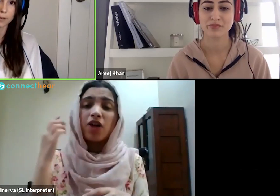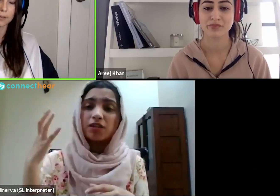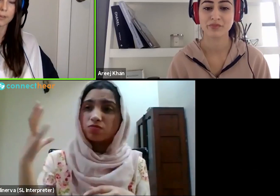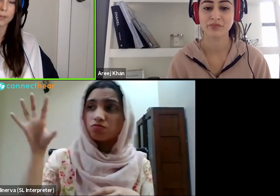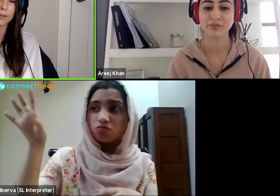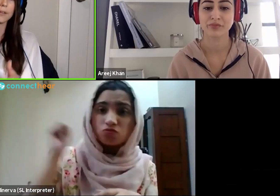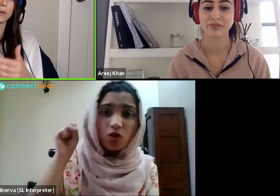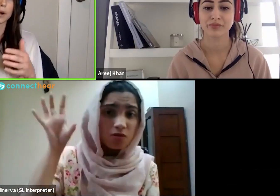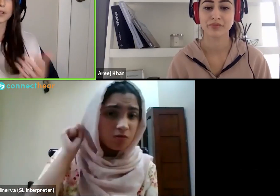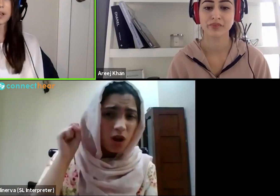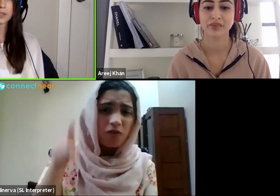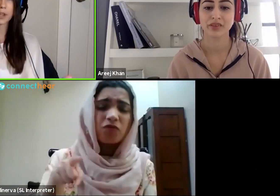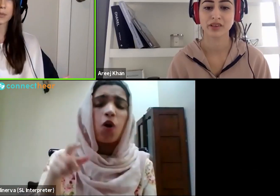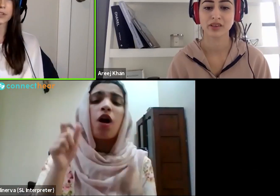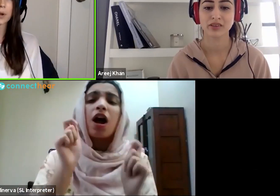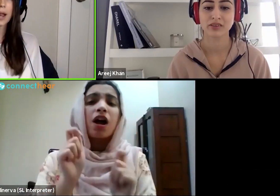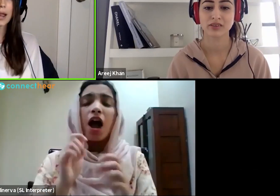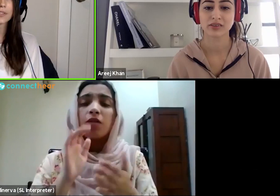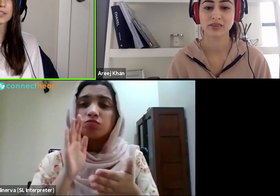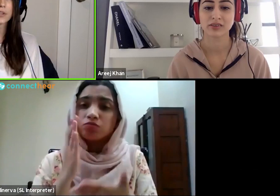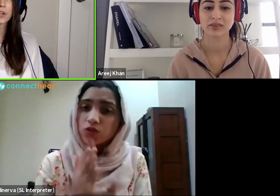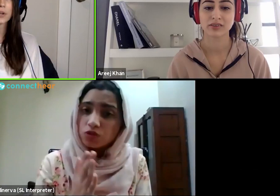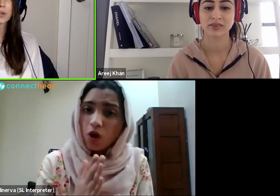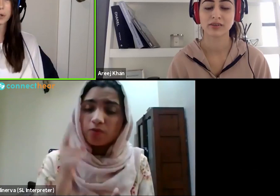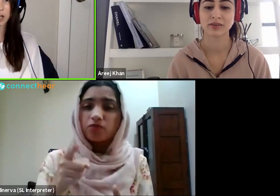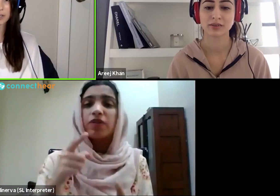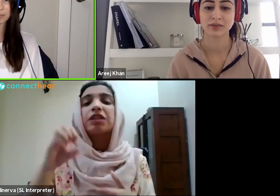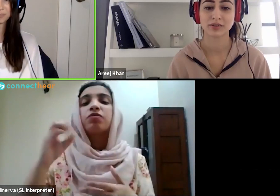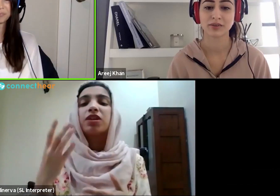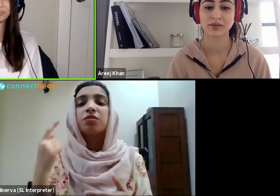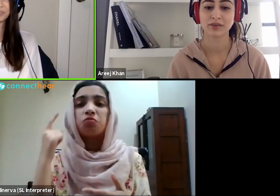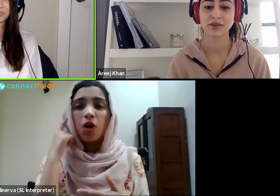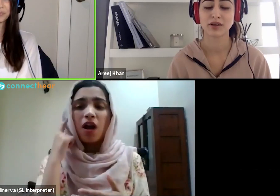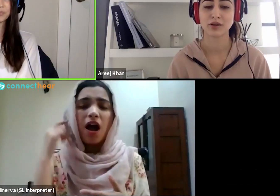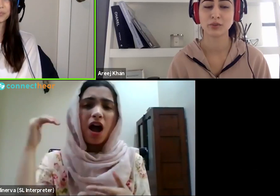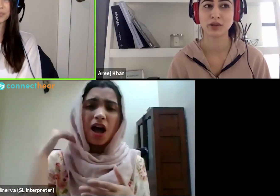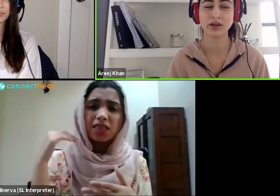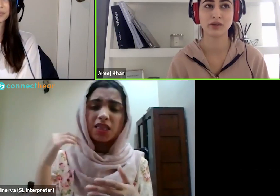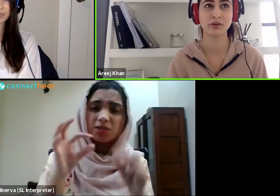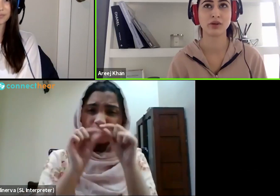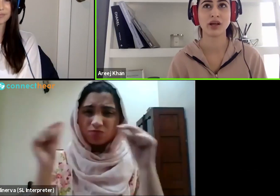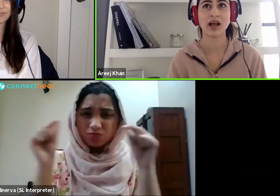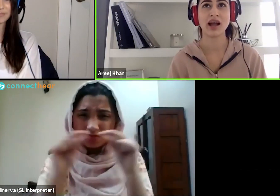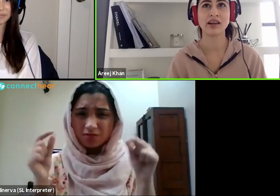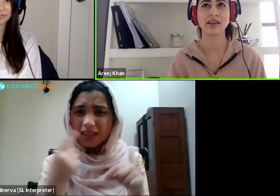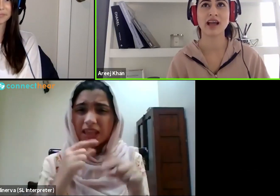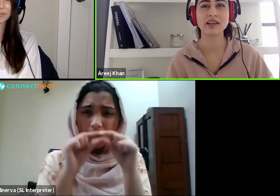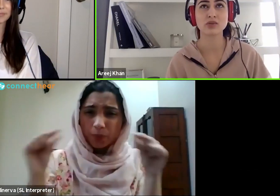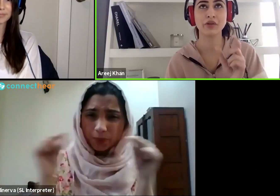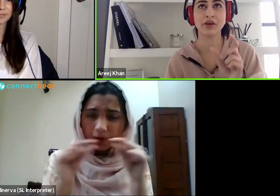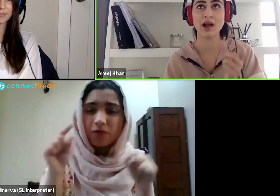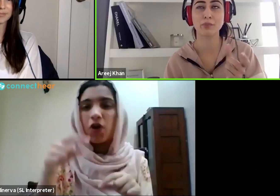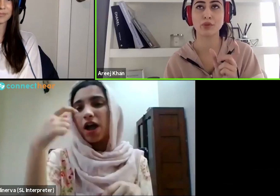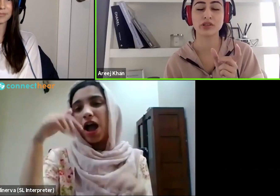cochlea, our sound just stops there. So I have sensory neural hearing loss. Oh, wow. And that